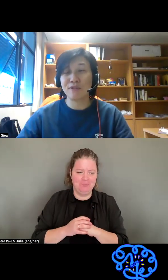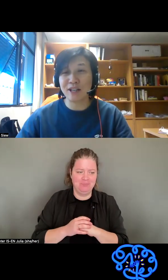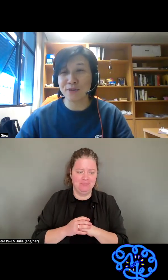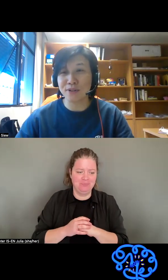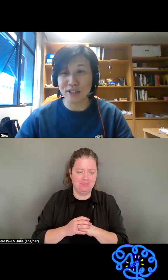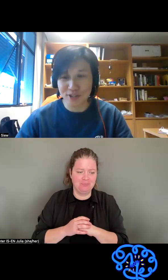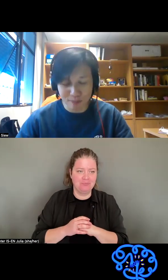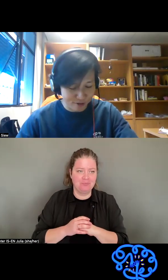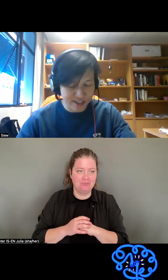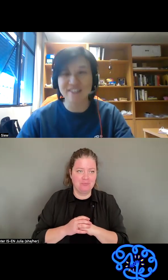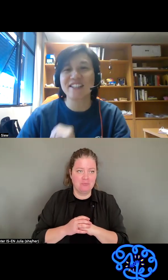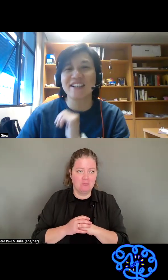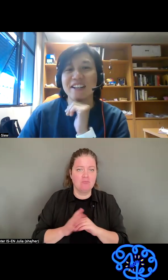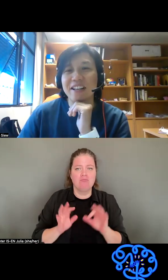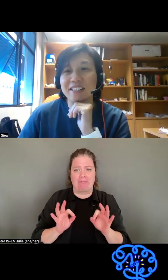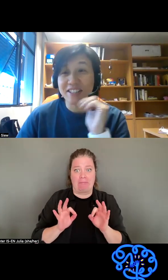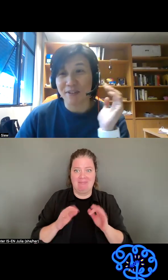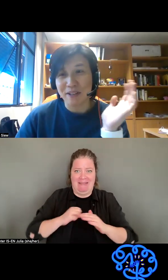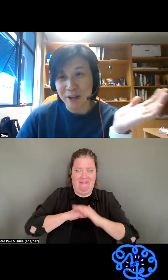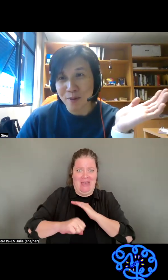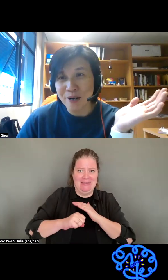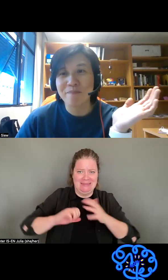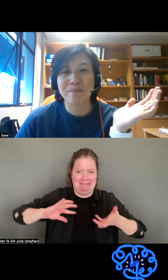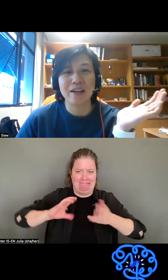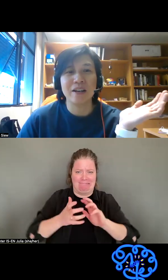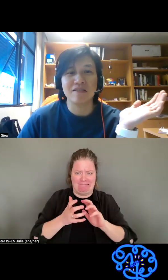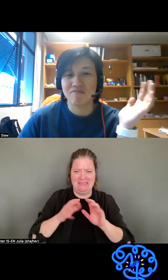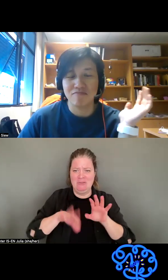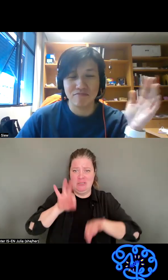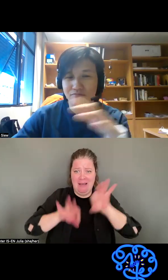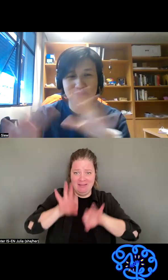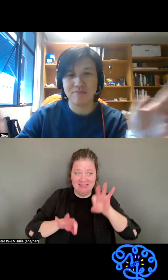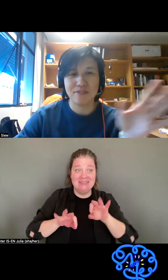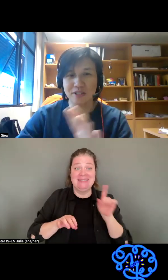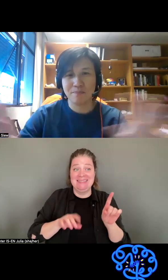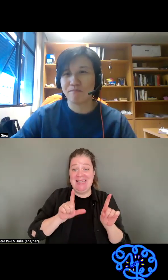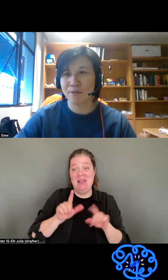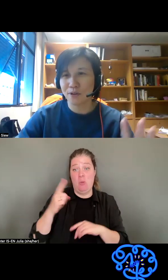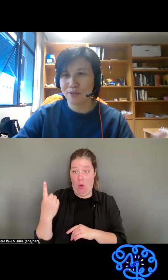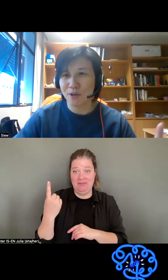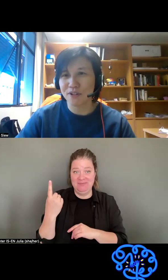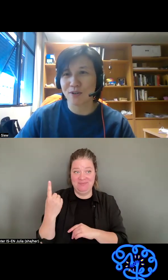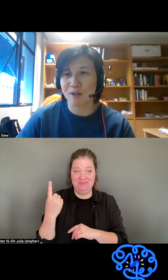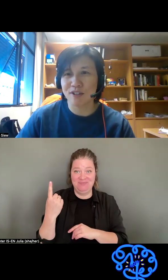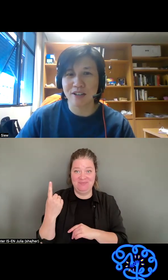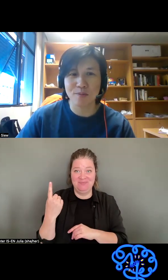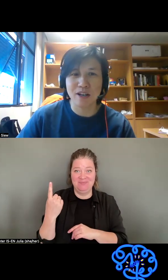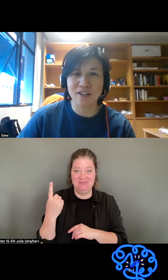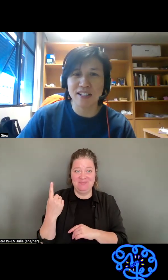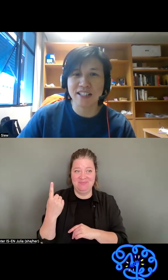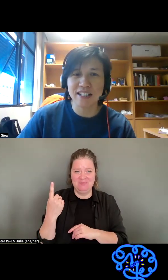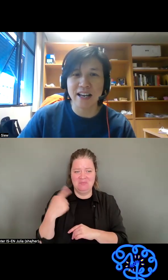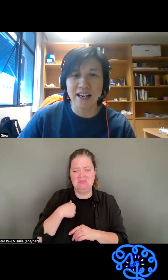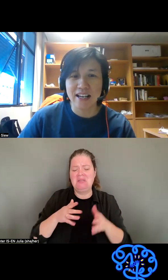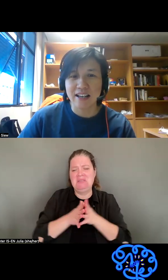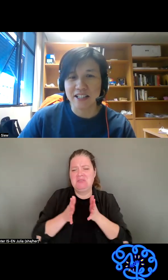just quickly go through the descriptive results. This is from the L1, just pure descriptive results where you